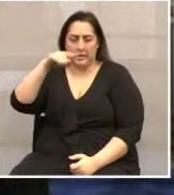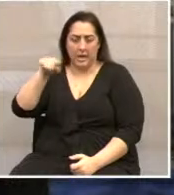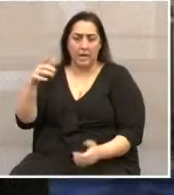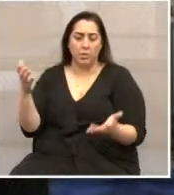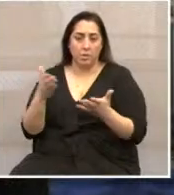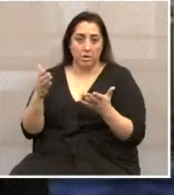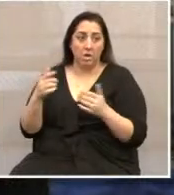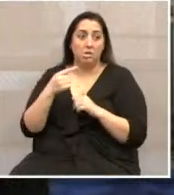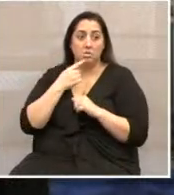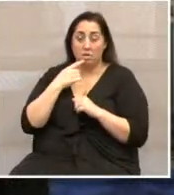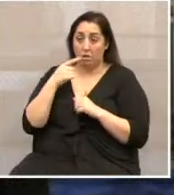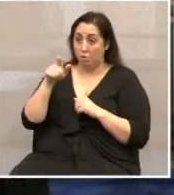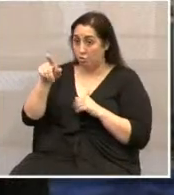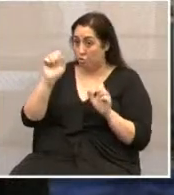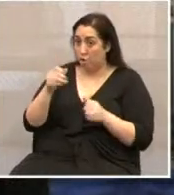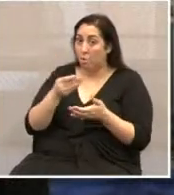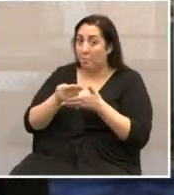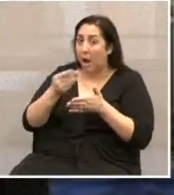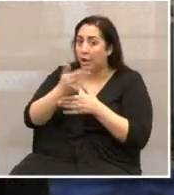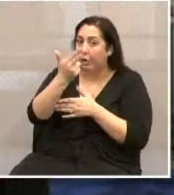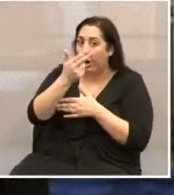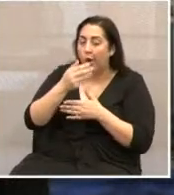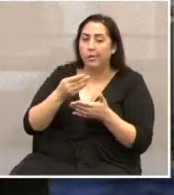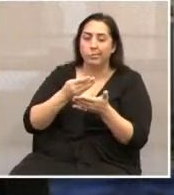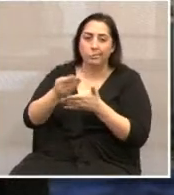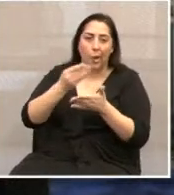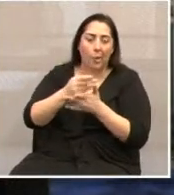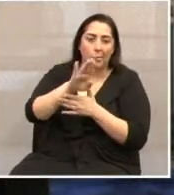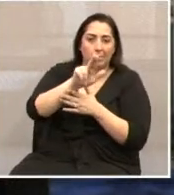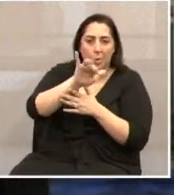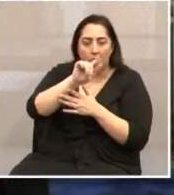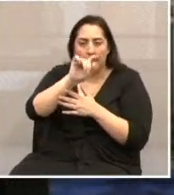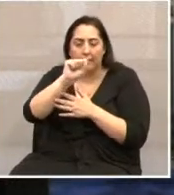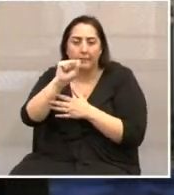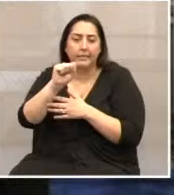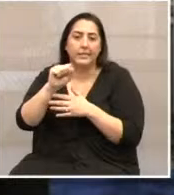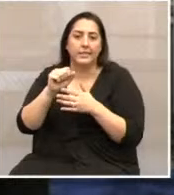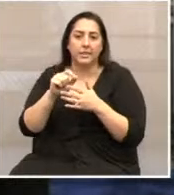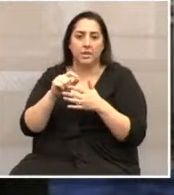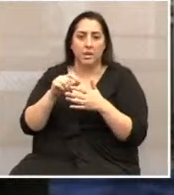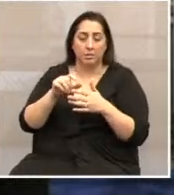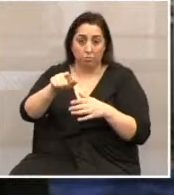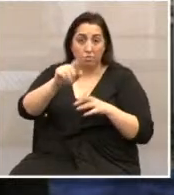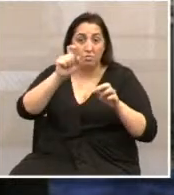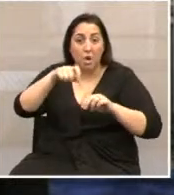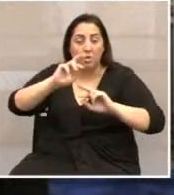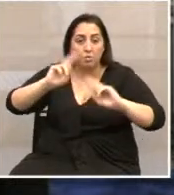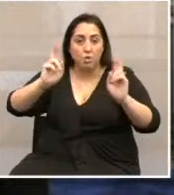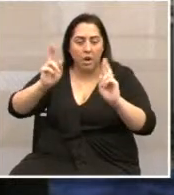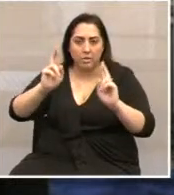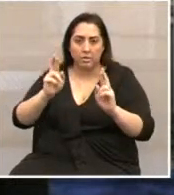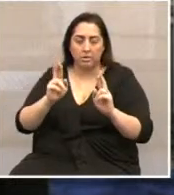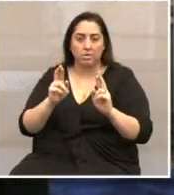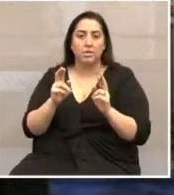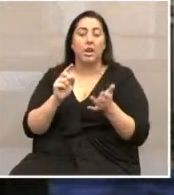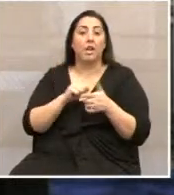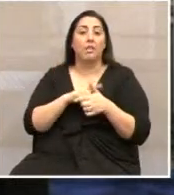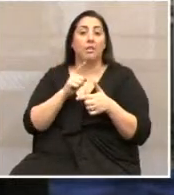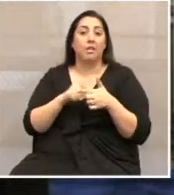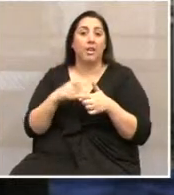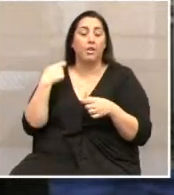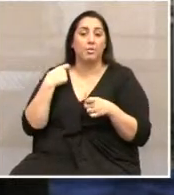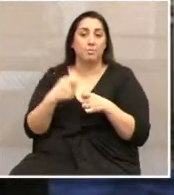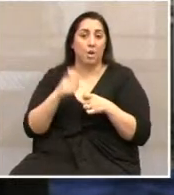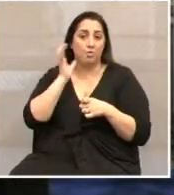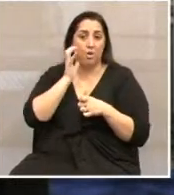get ammunition and get armed and get ready for the fight. And then that same week, I heard the same exact thing being repeated on Spanish